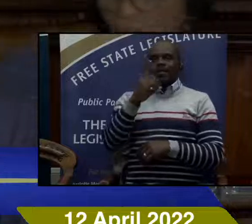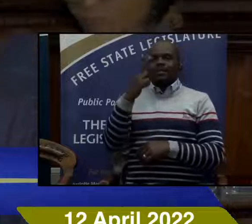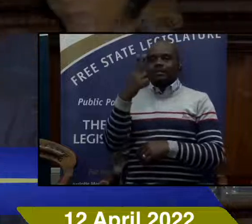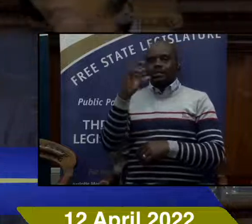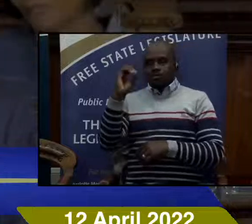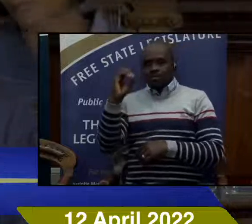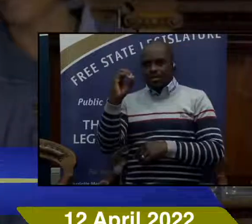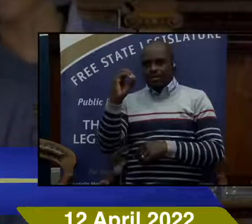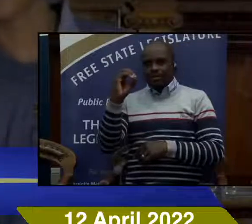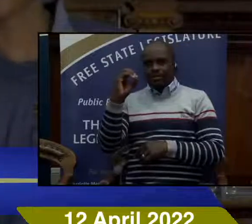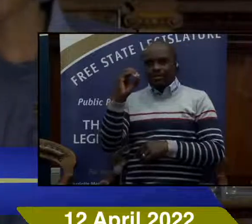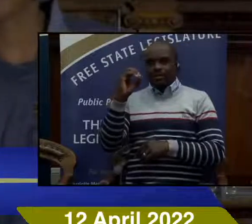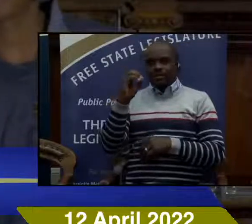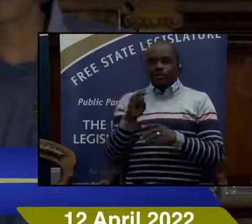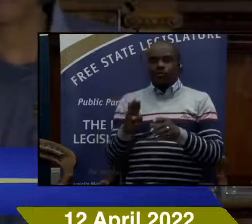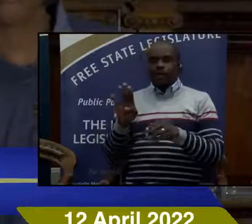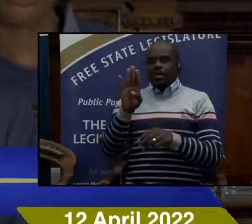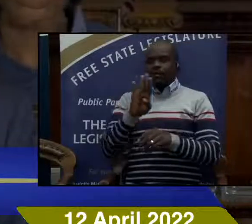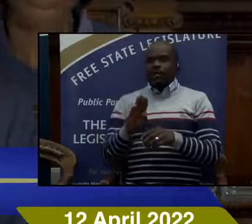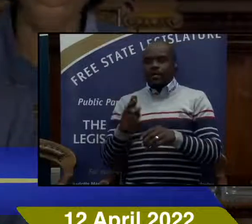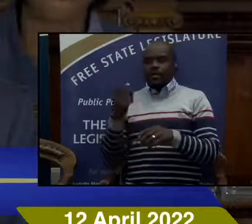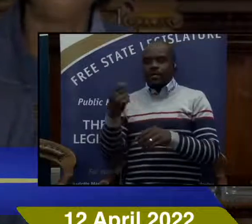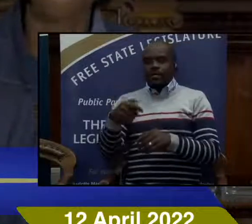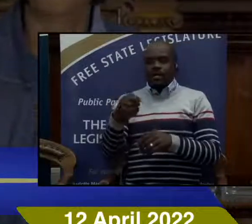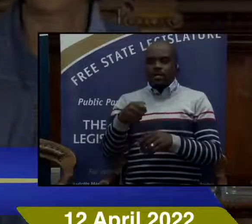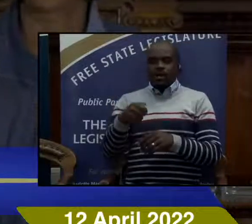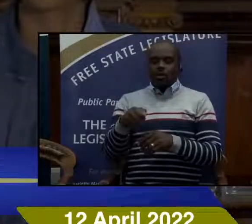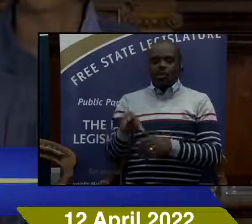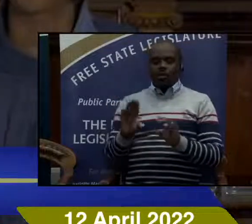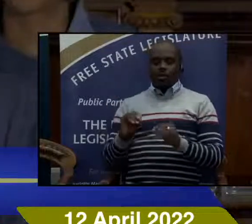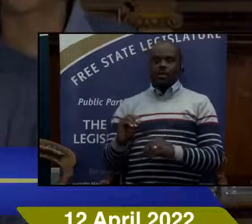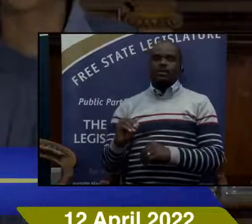year. We have witnessed